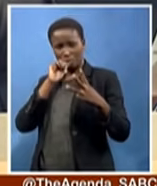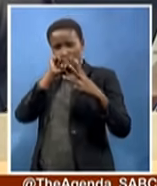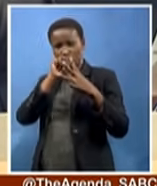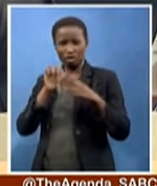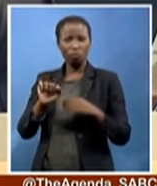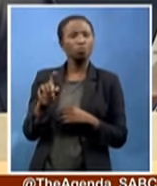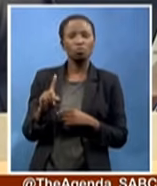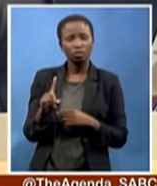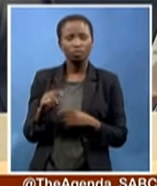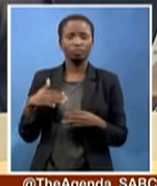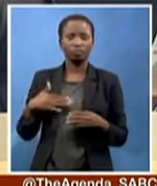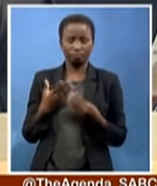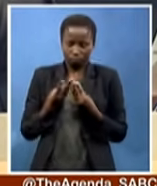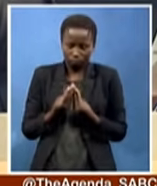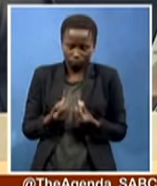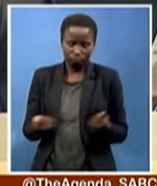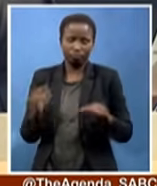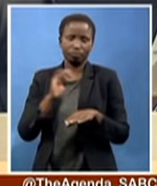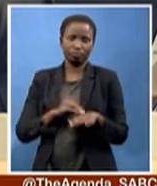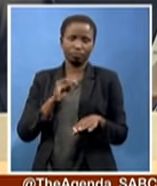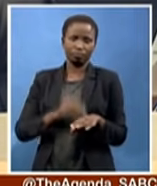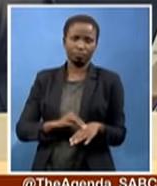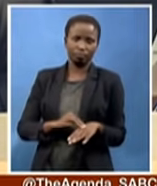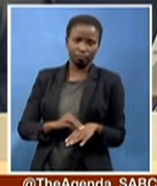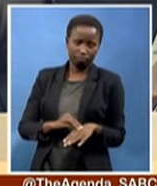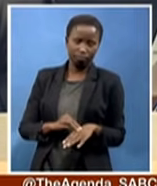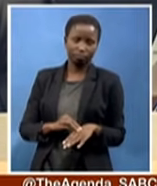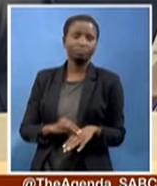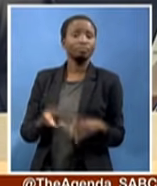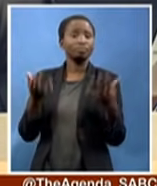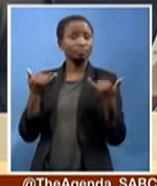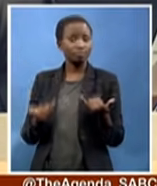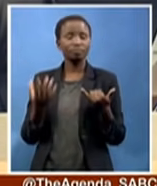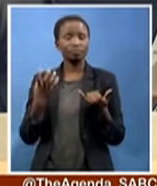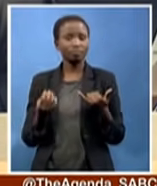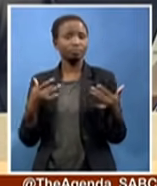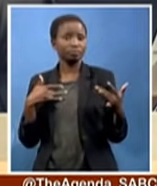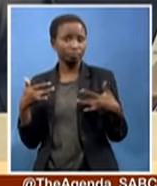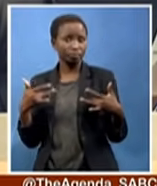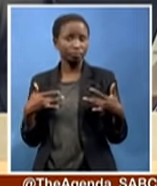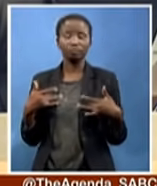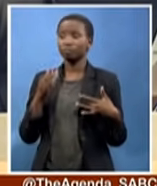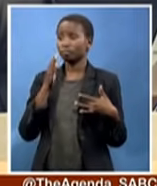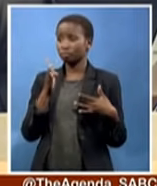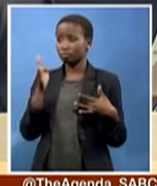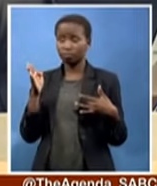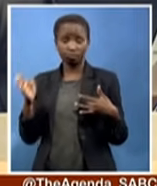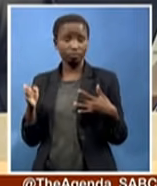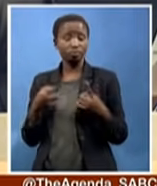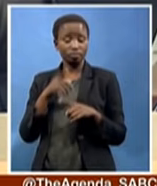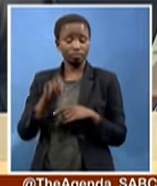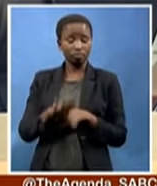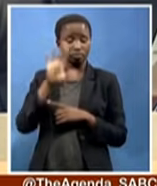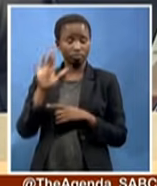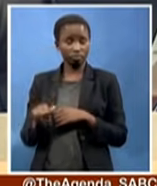while there is broad consensus within South African society that a process of state capture took